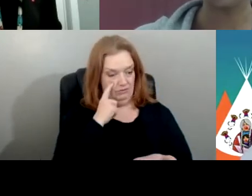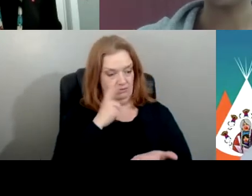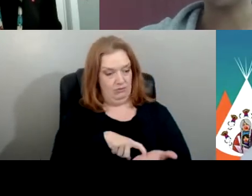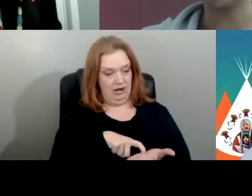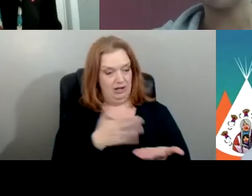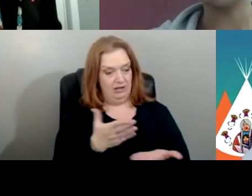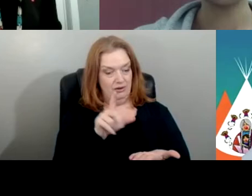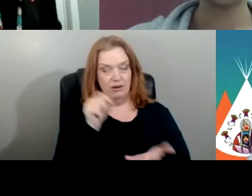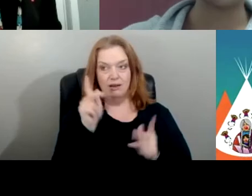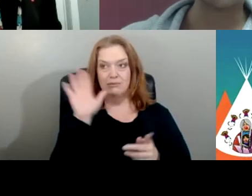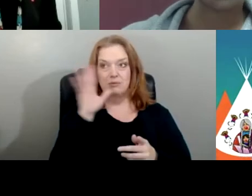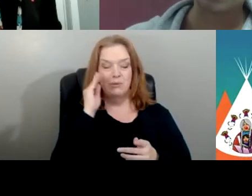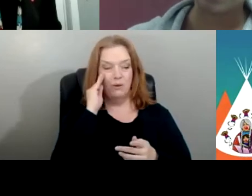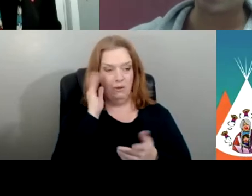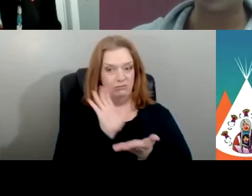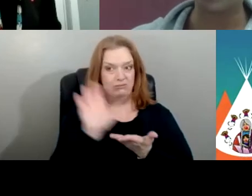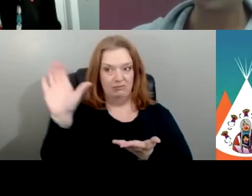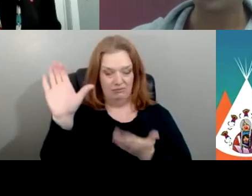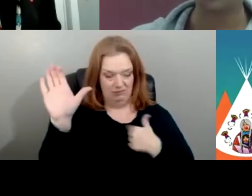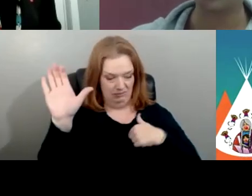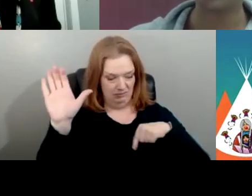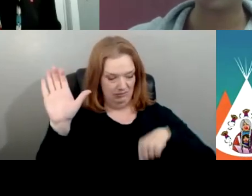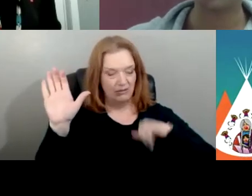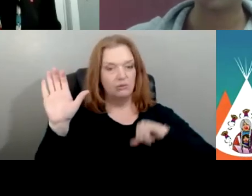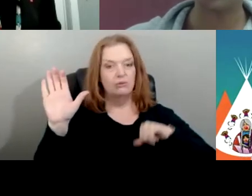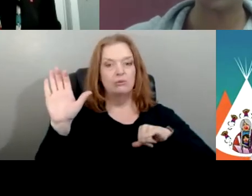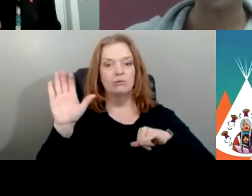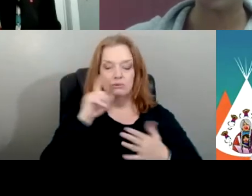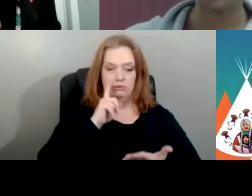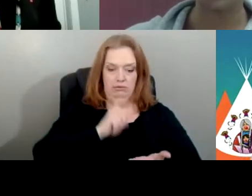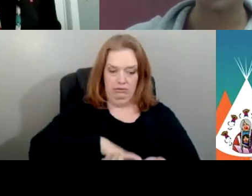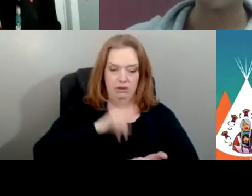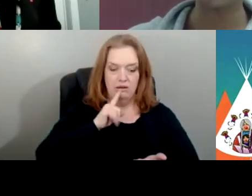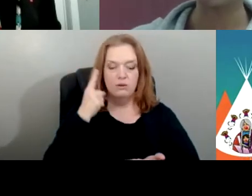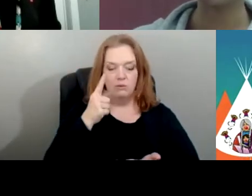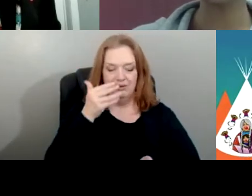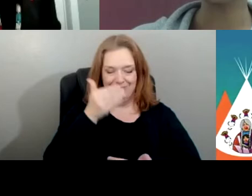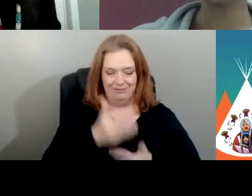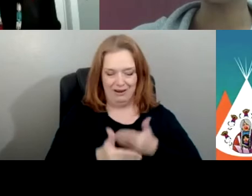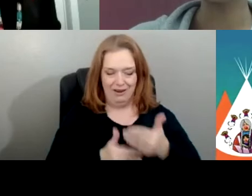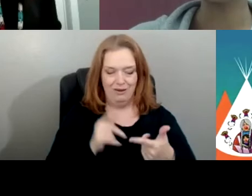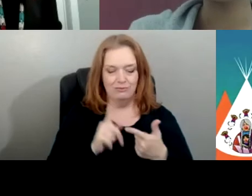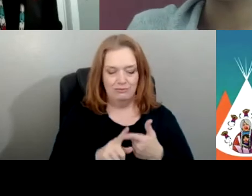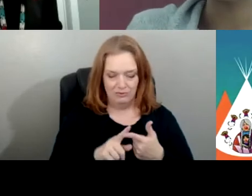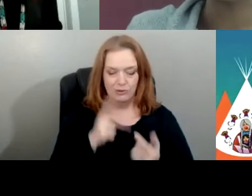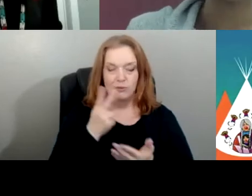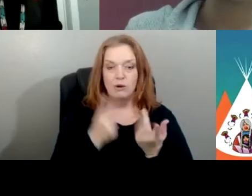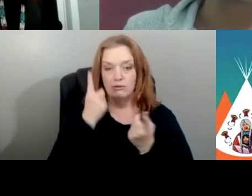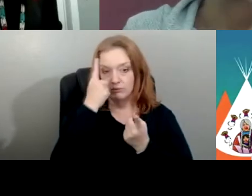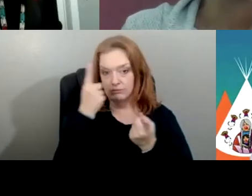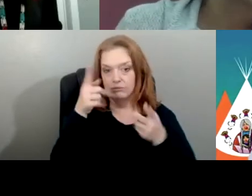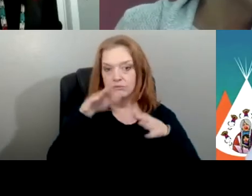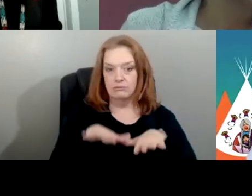and that acknowledgement. It's a step towards reconciliation, and it's a step towards asserting the sovereignty of our